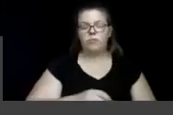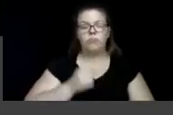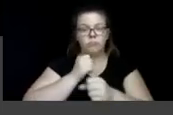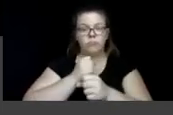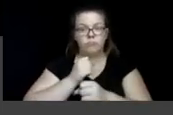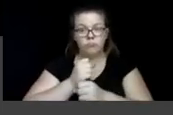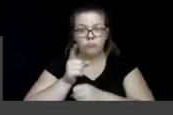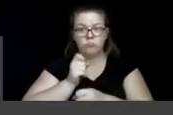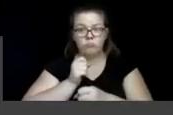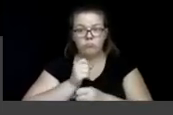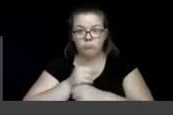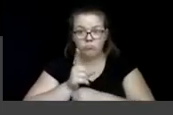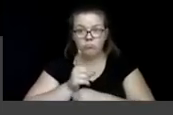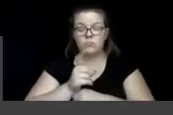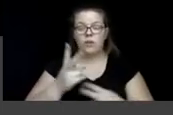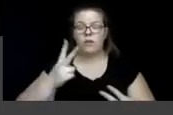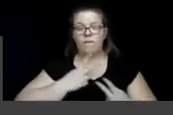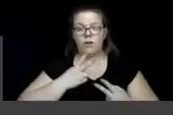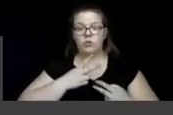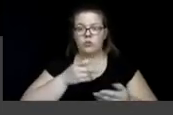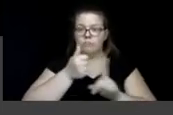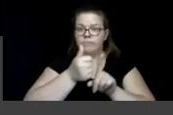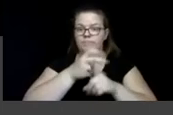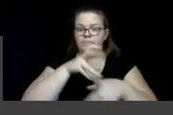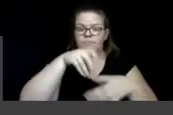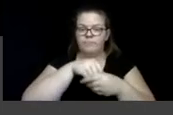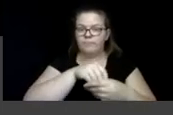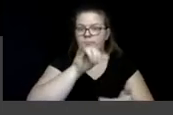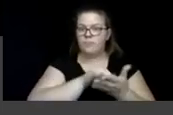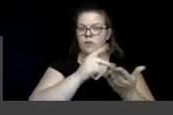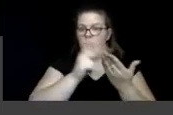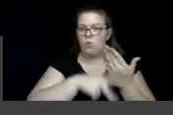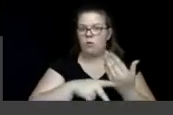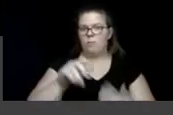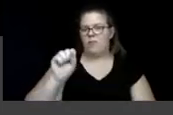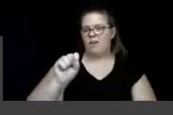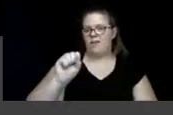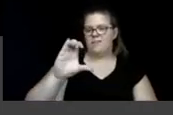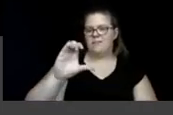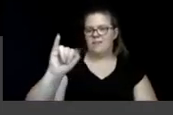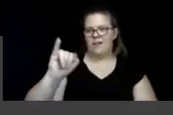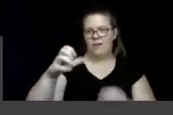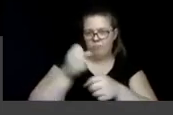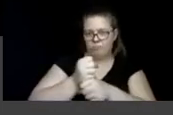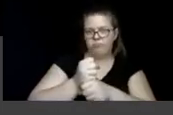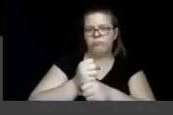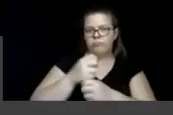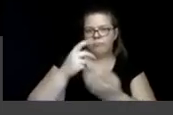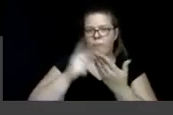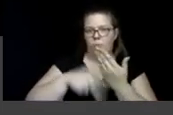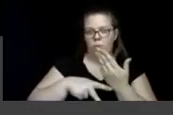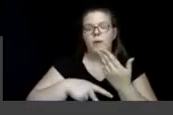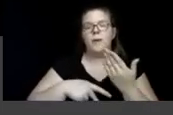year, a veteran that's enrolled in that program, and the SCI program is what we call it, spinal cord injury, they come